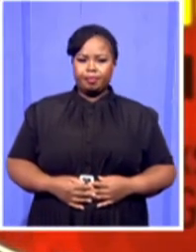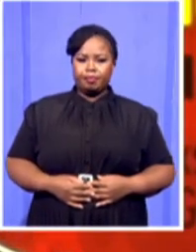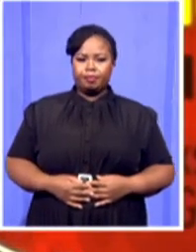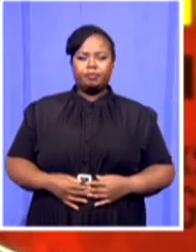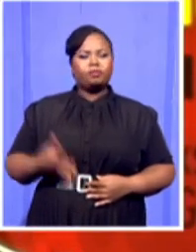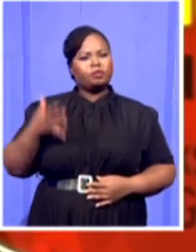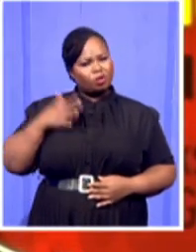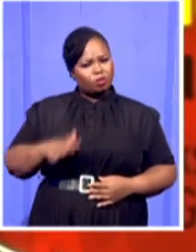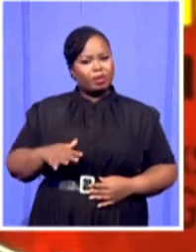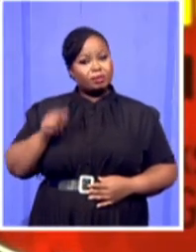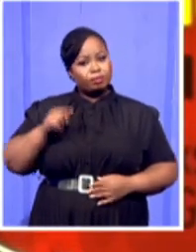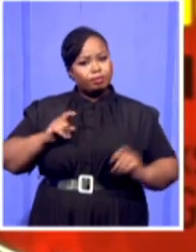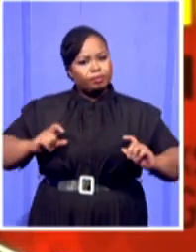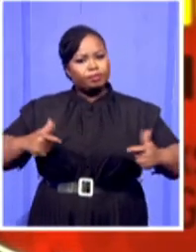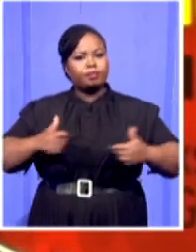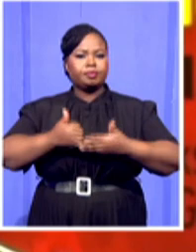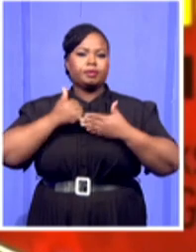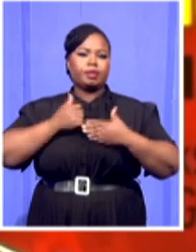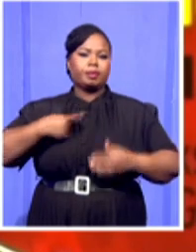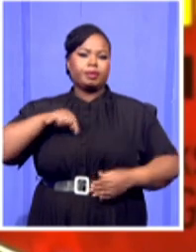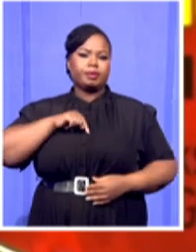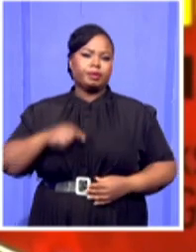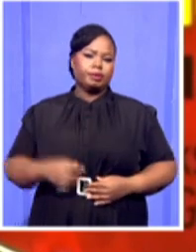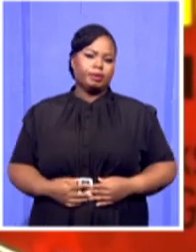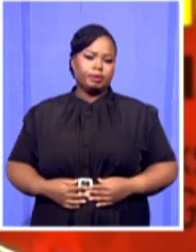We want this Congress to help us.